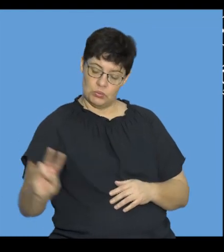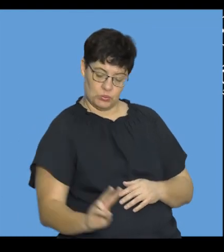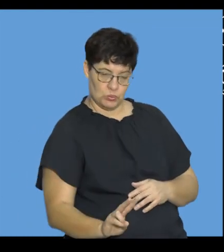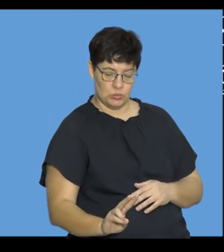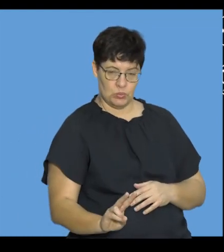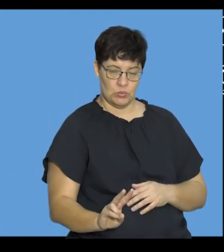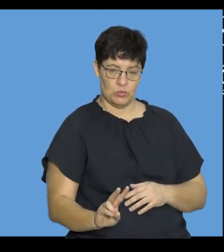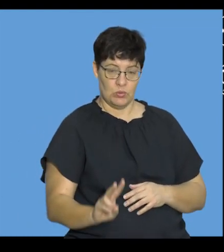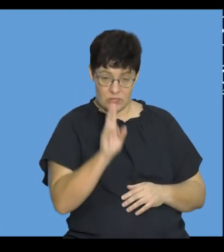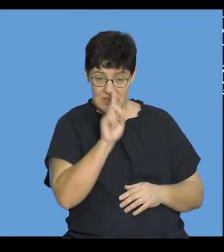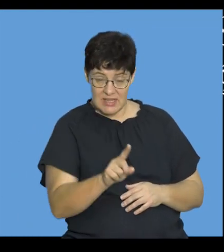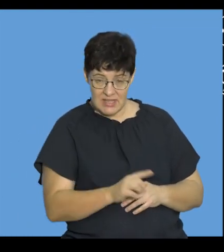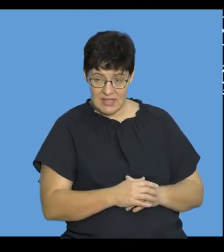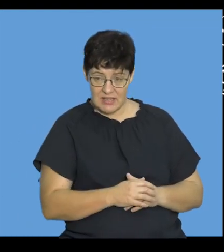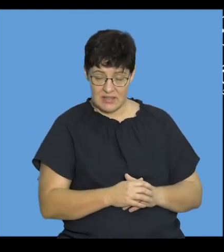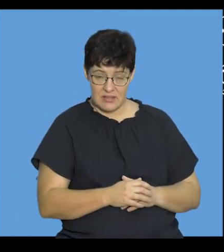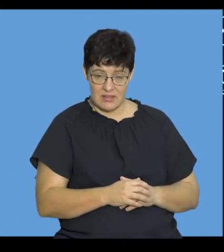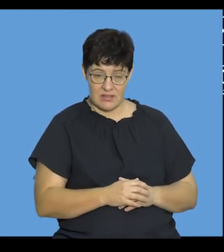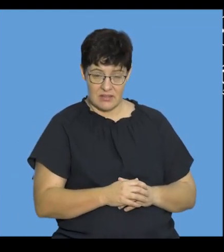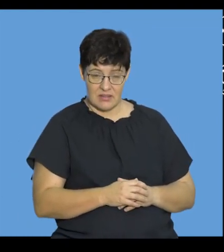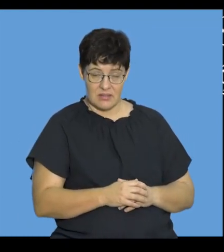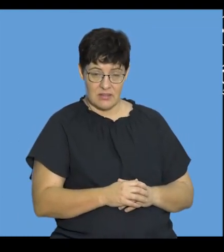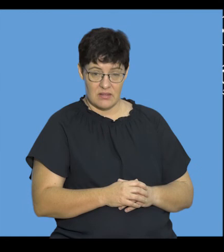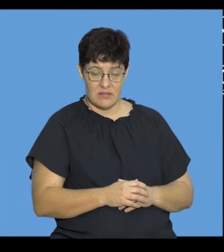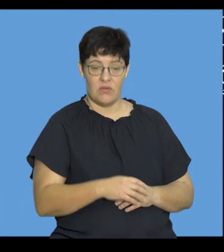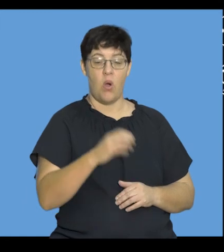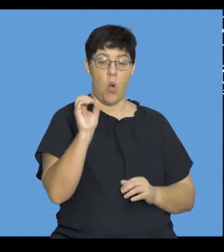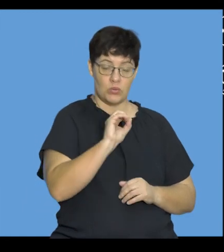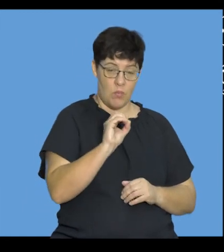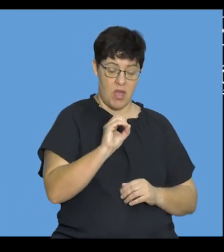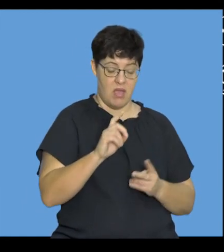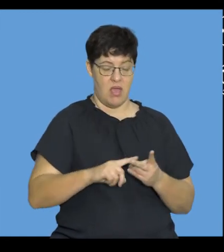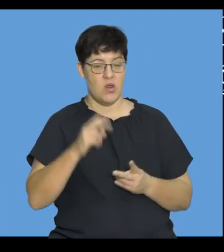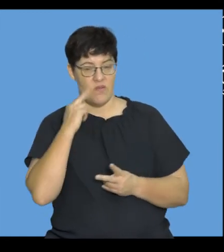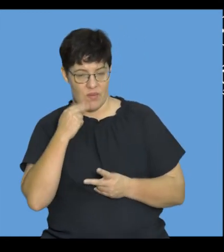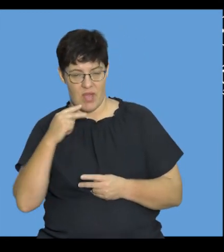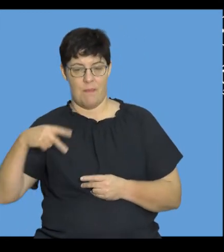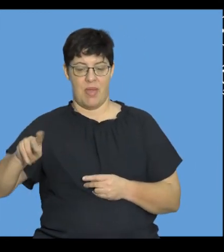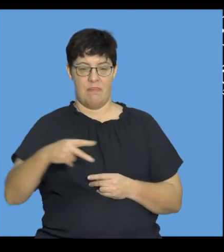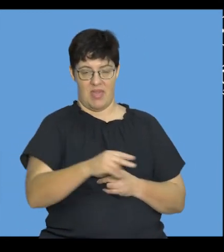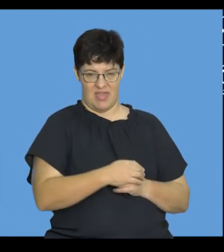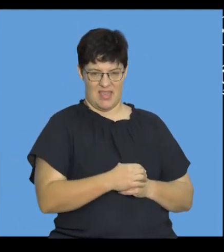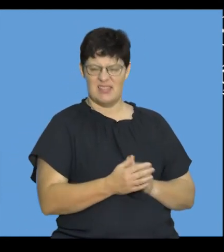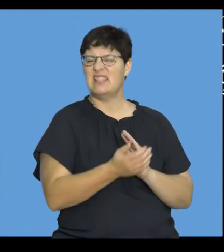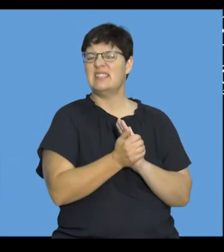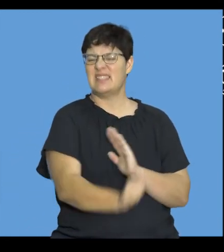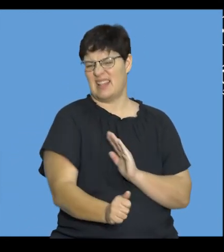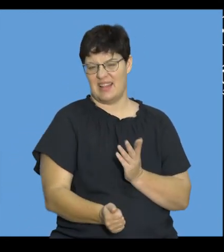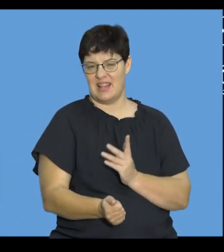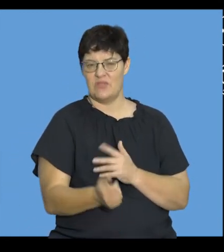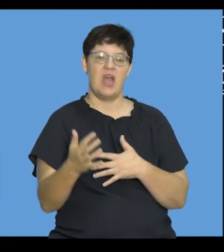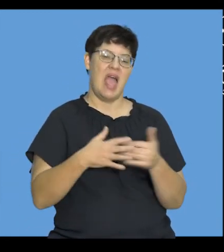see? One payment for October, another payment for November. This is just a skill. It's just something dealing with the layout